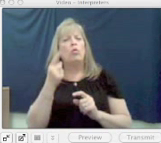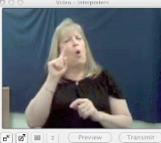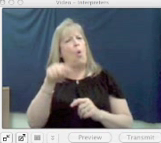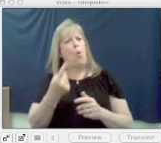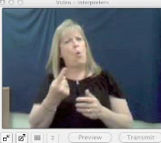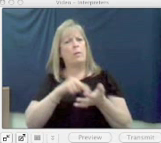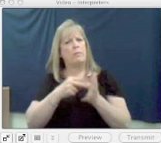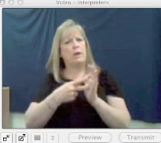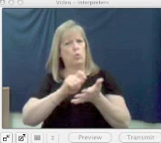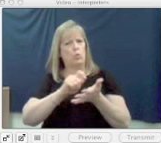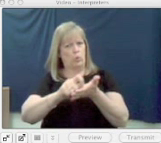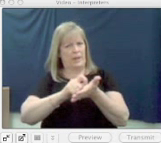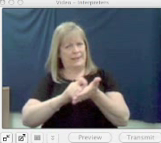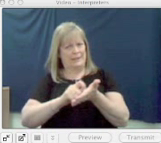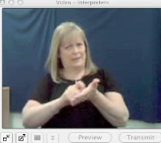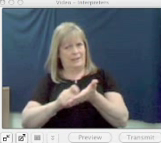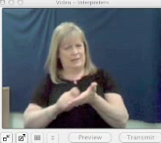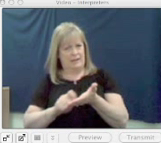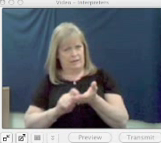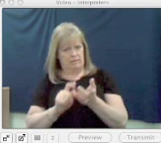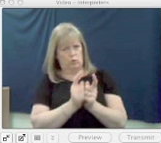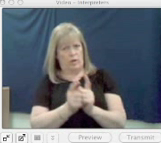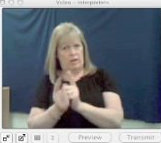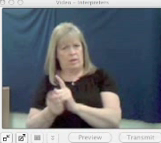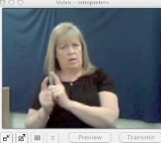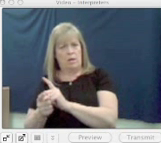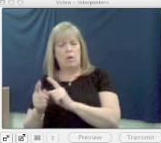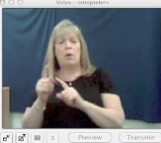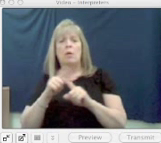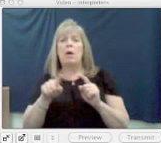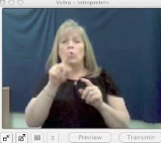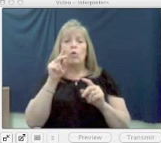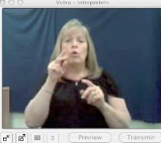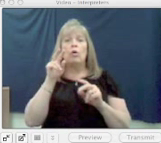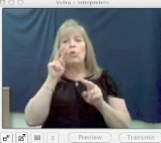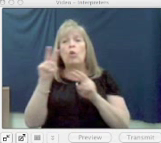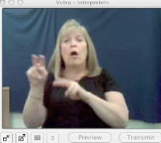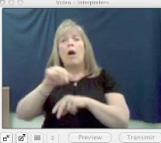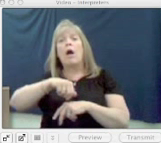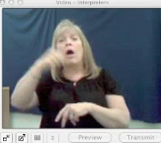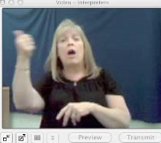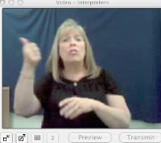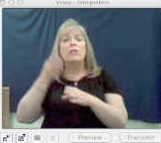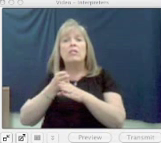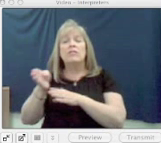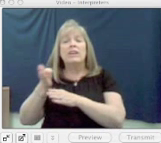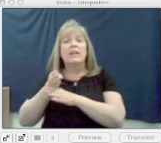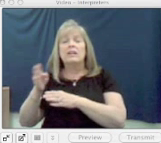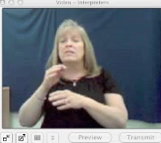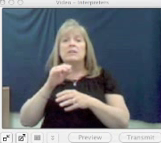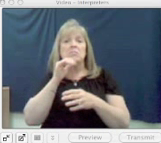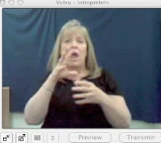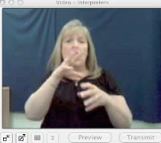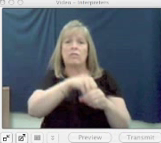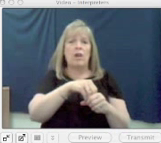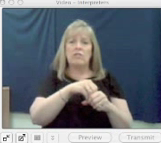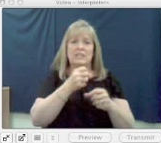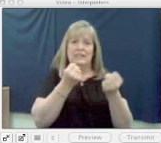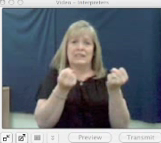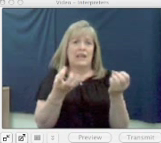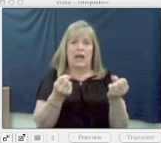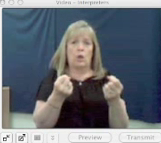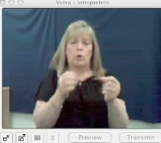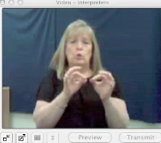text, though if you look in literature outside of the sign language interpreting field, and even outside of the spoken